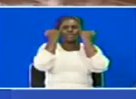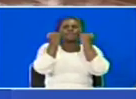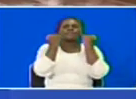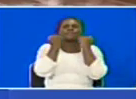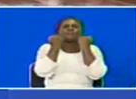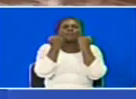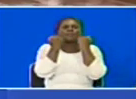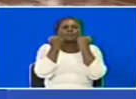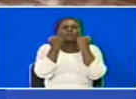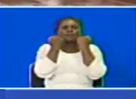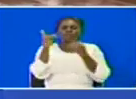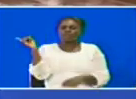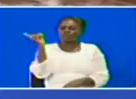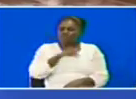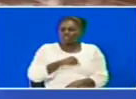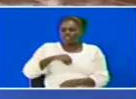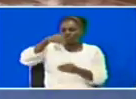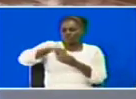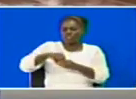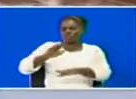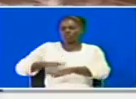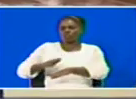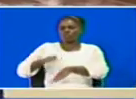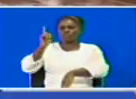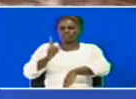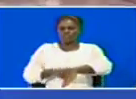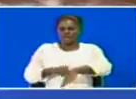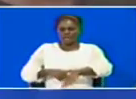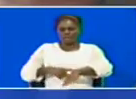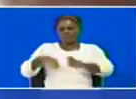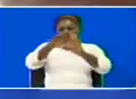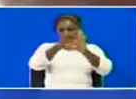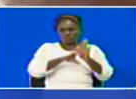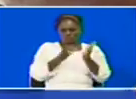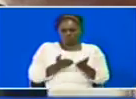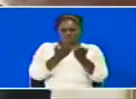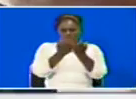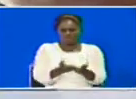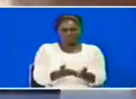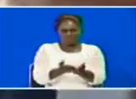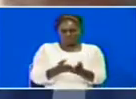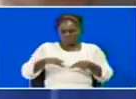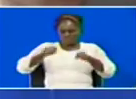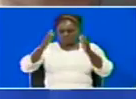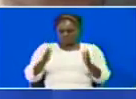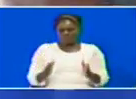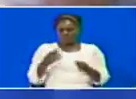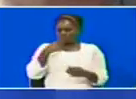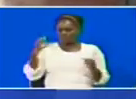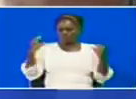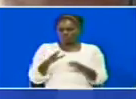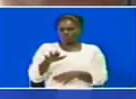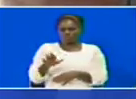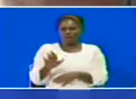cases and complete them within the stipulated period in the Constitution. The IEBC boss said his team will review